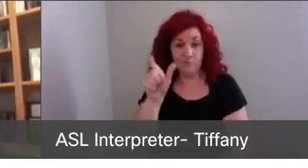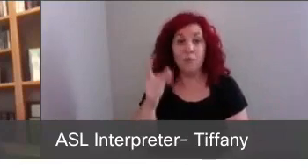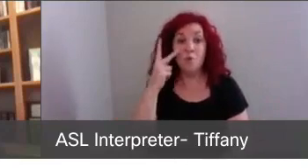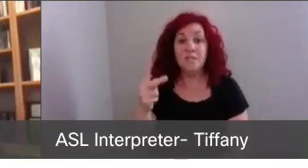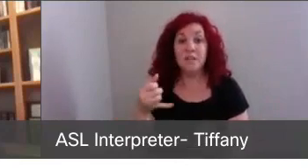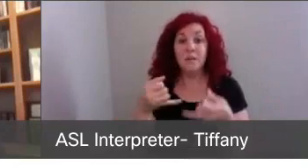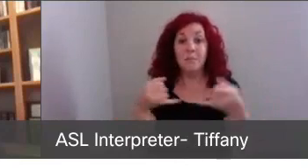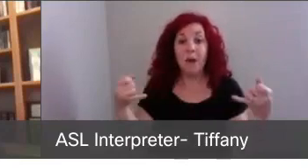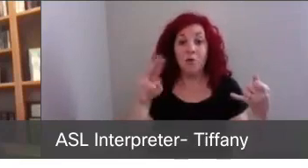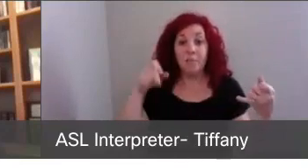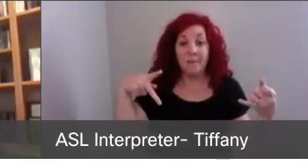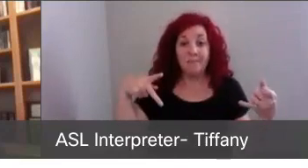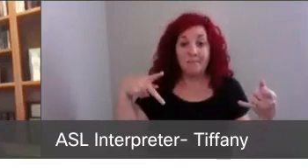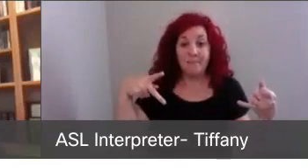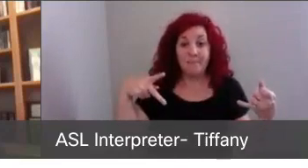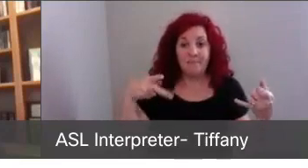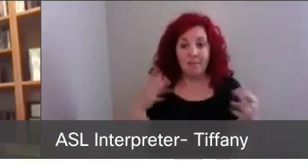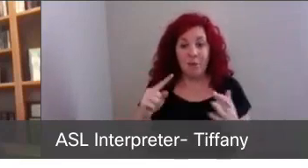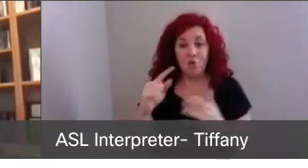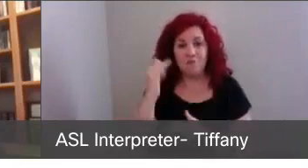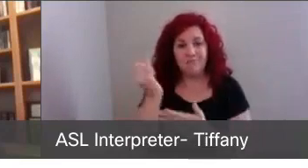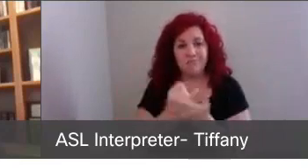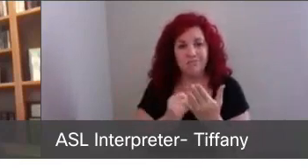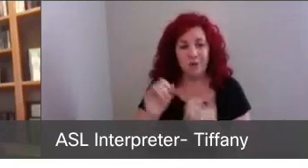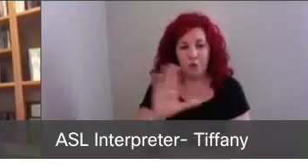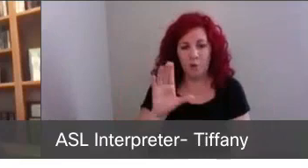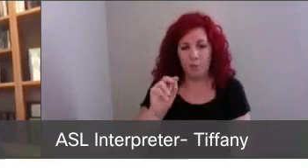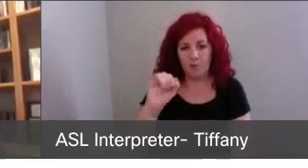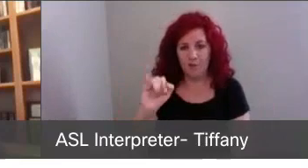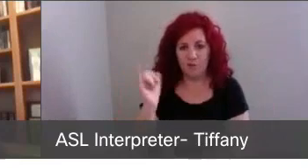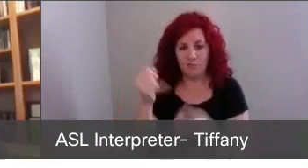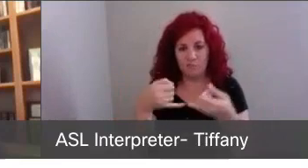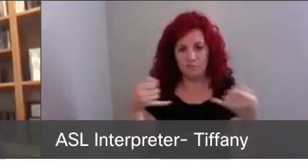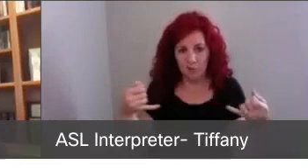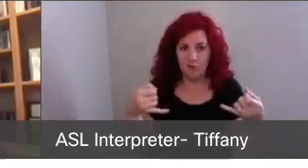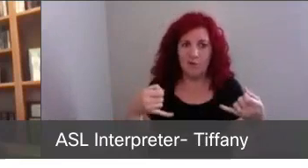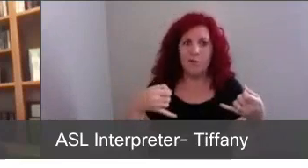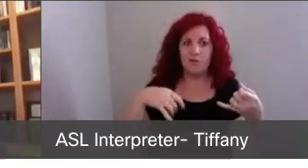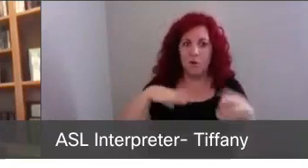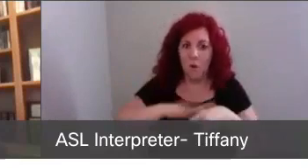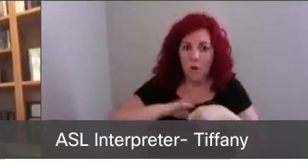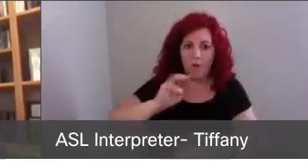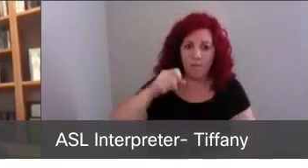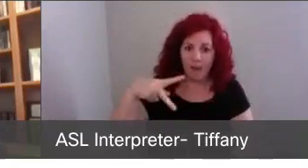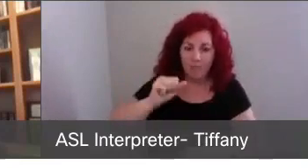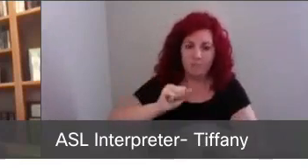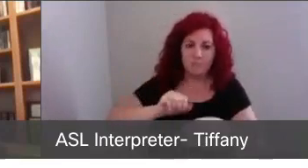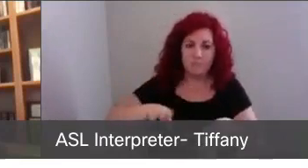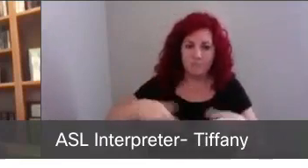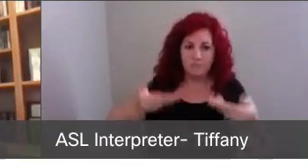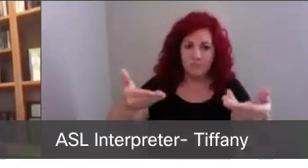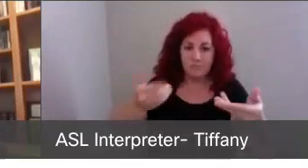map. So this will allow you to draw your own community of interest boundary right on the map to submit to the commission.